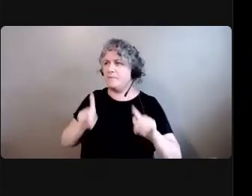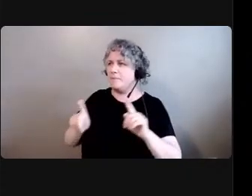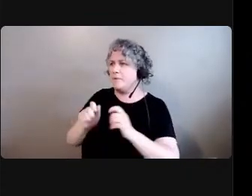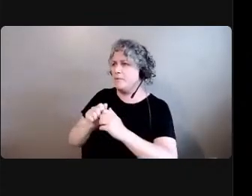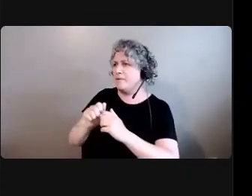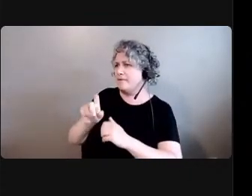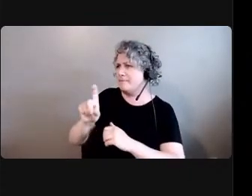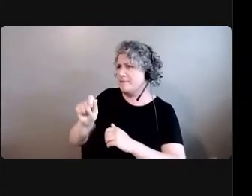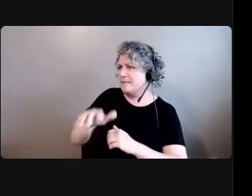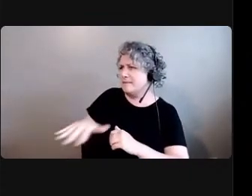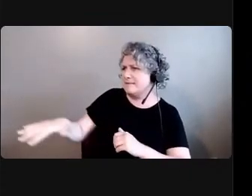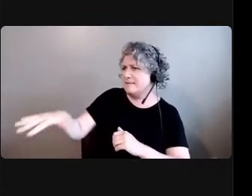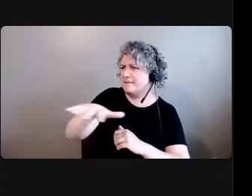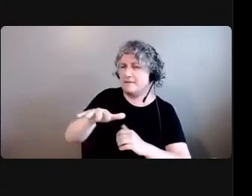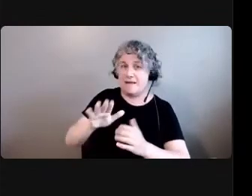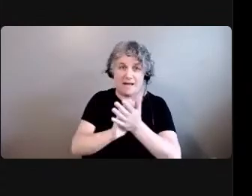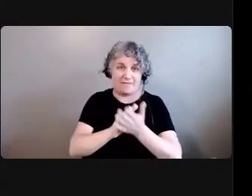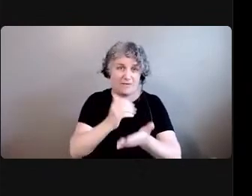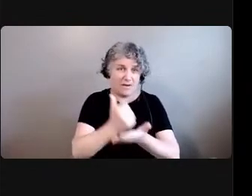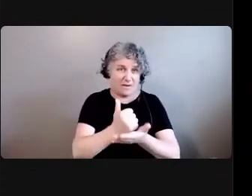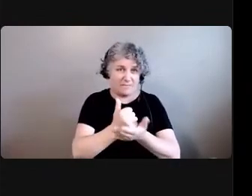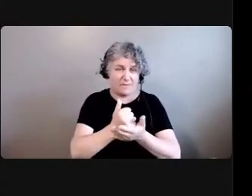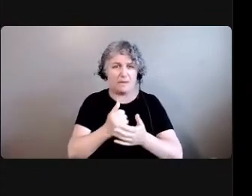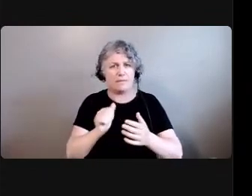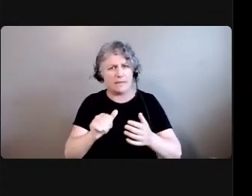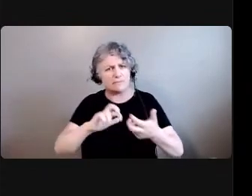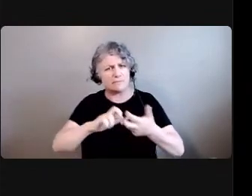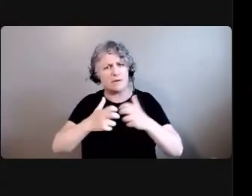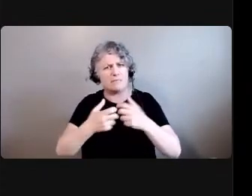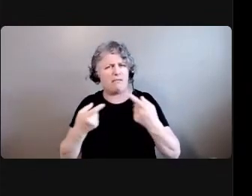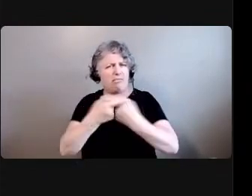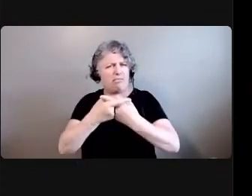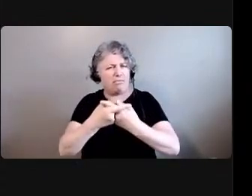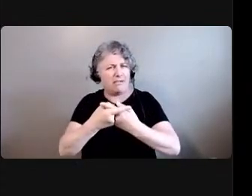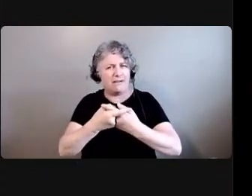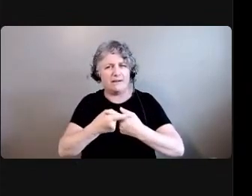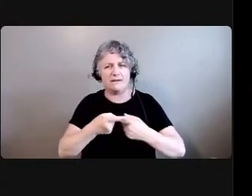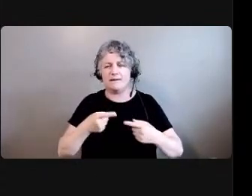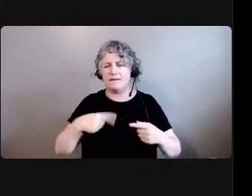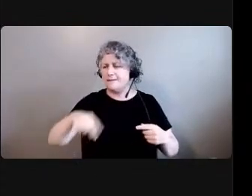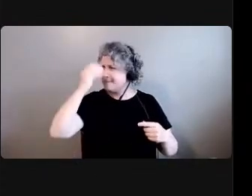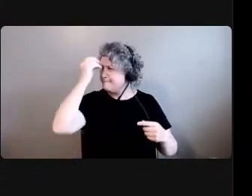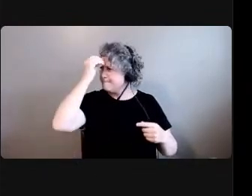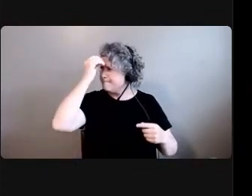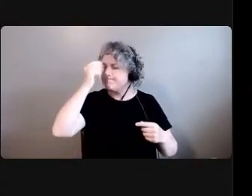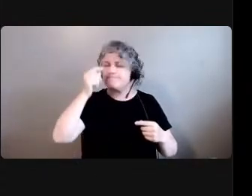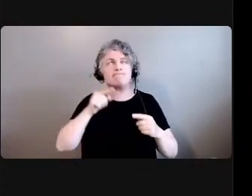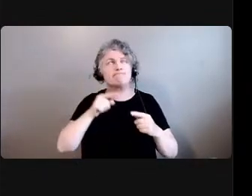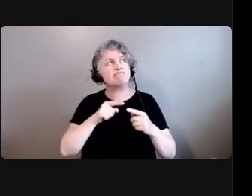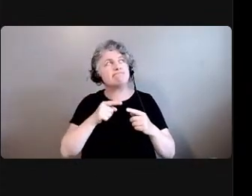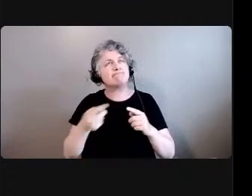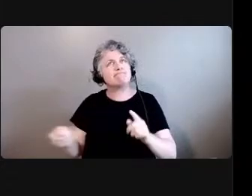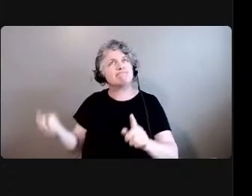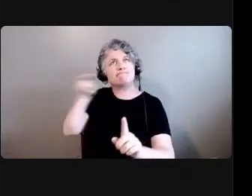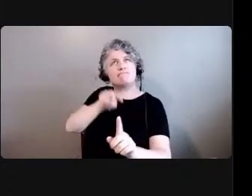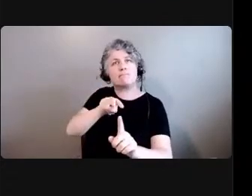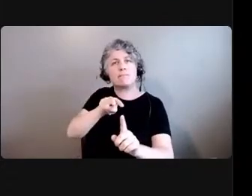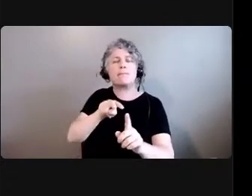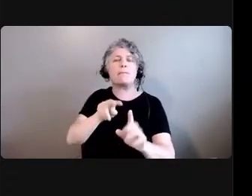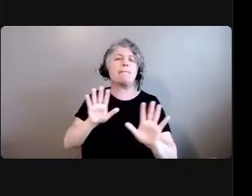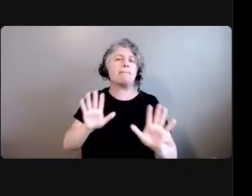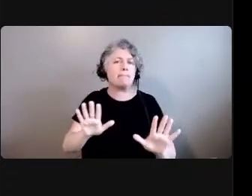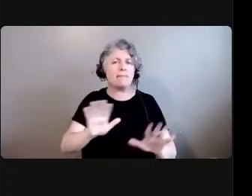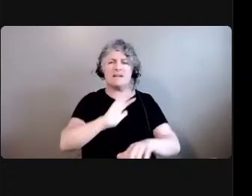normalizing asking for help when asking for help is already problematic? Why don't we think about it in terms of let's put